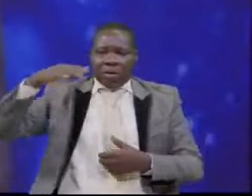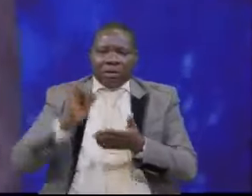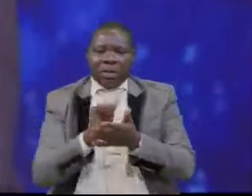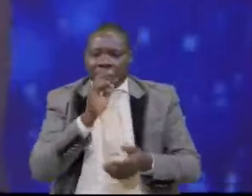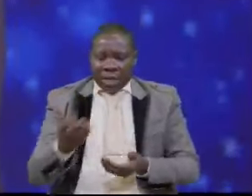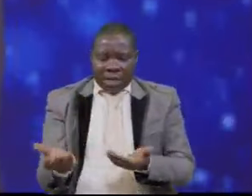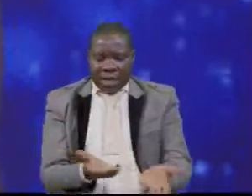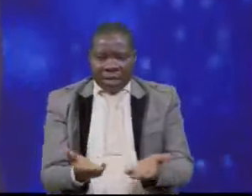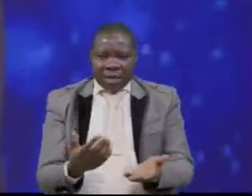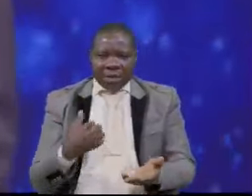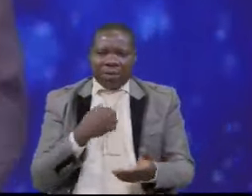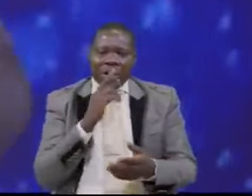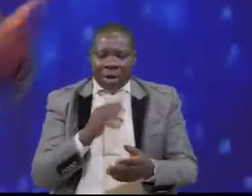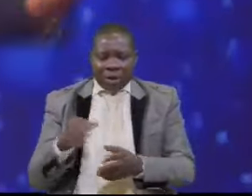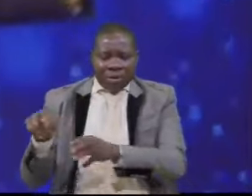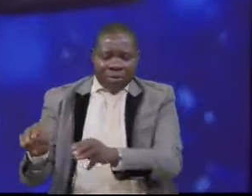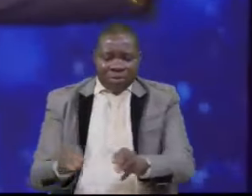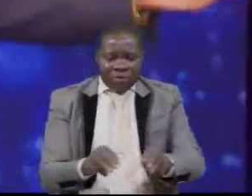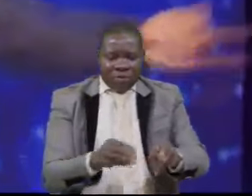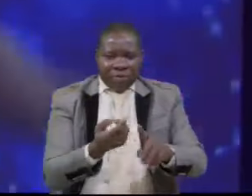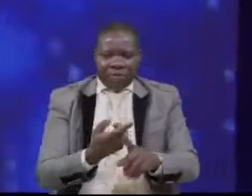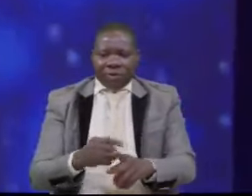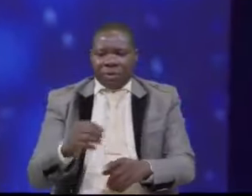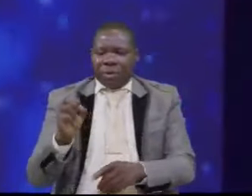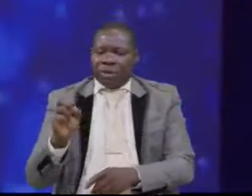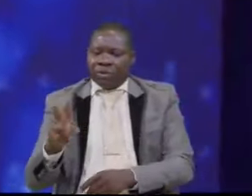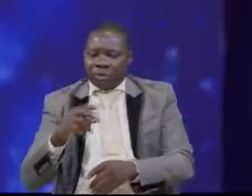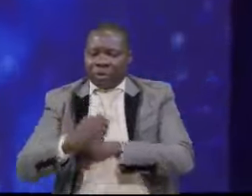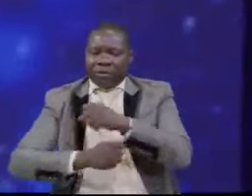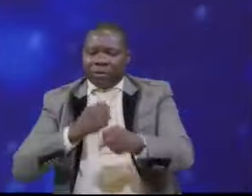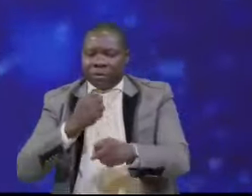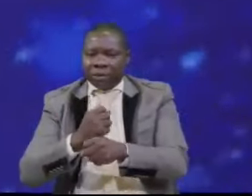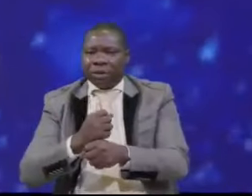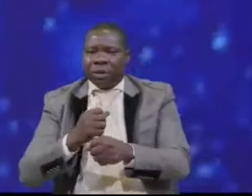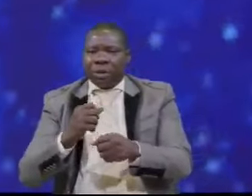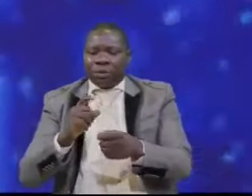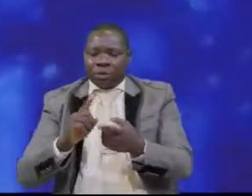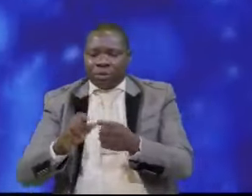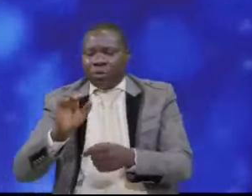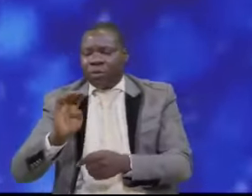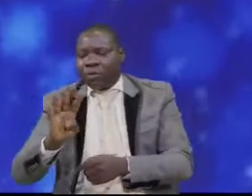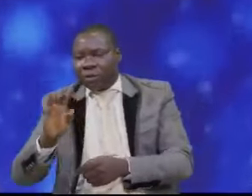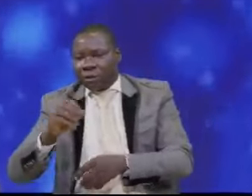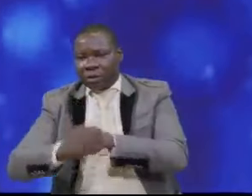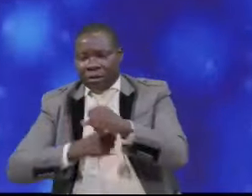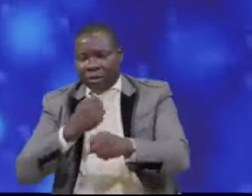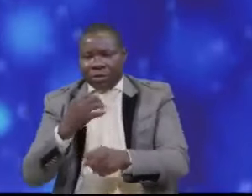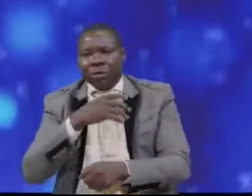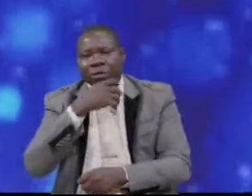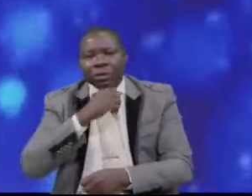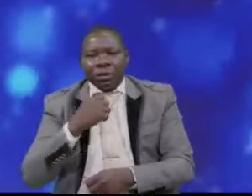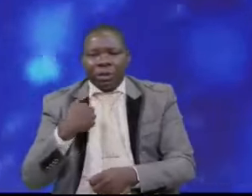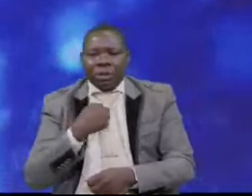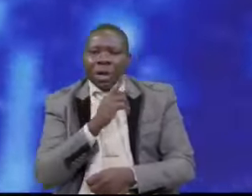about 12 years of age to 40 years of age. And so you don't expect, I'm only going to be talking